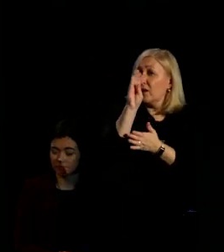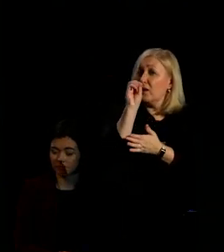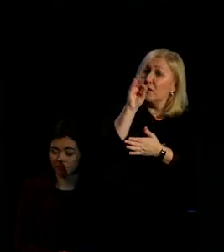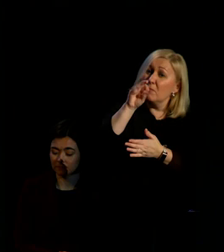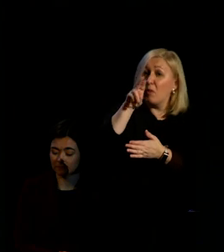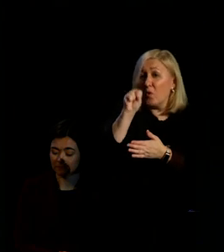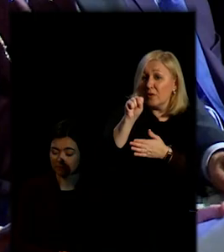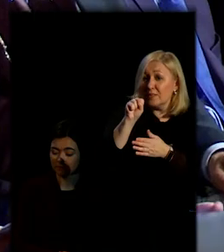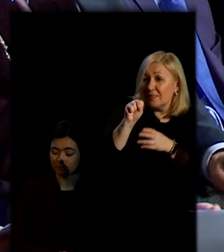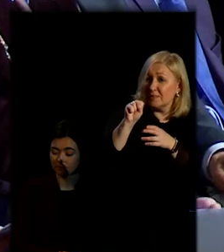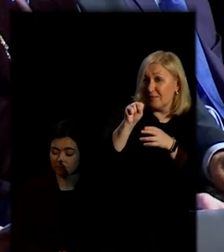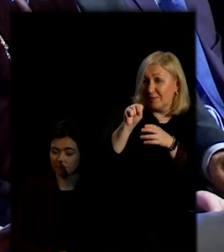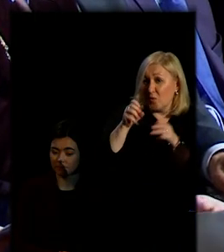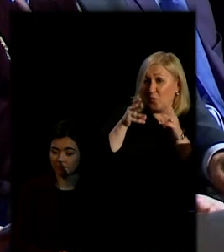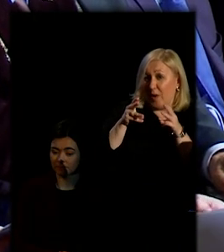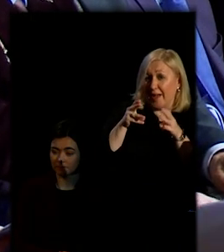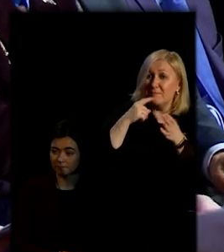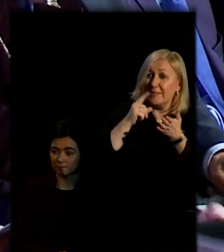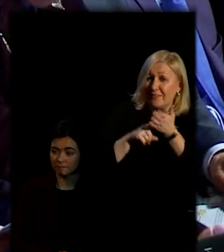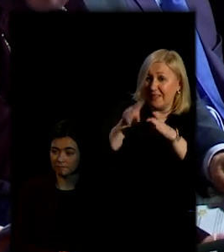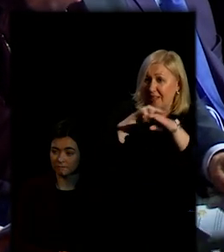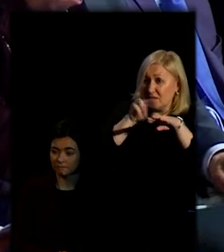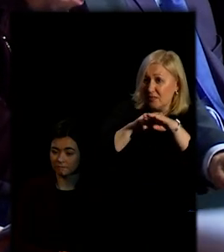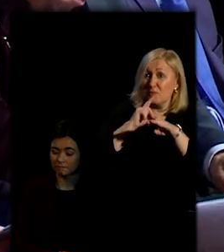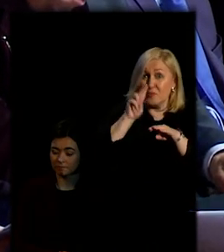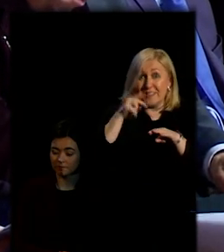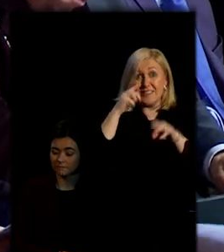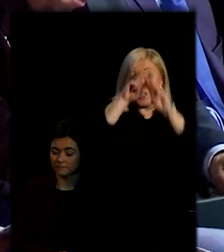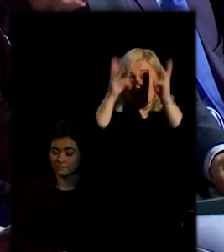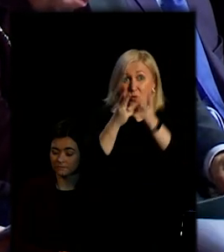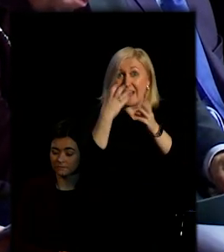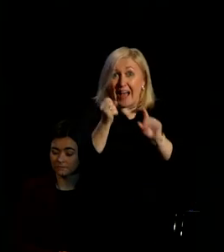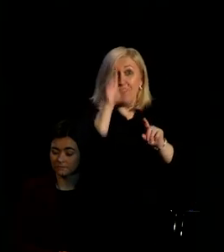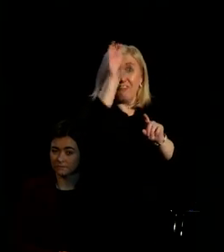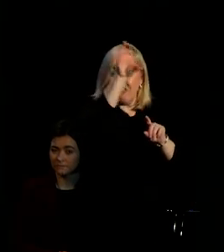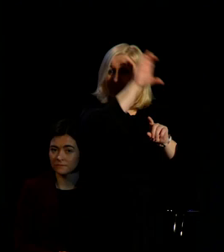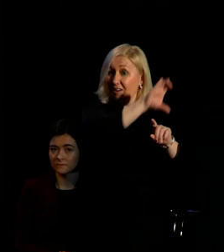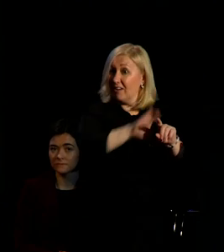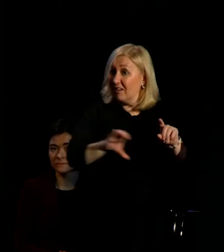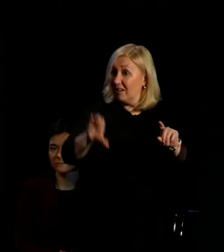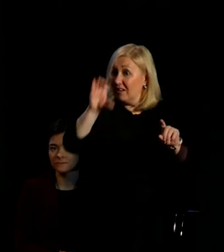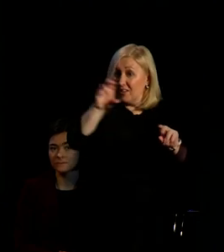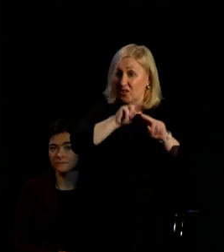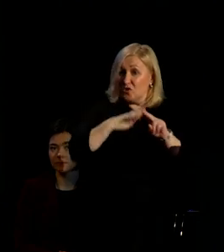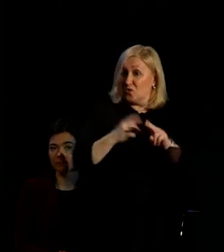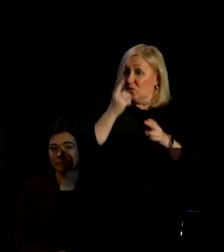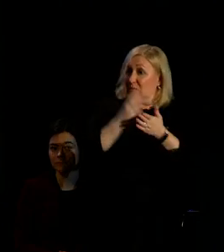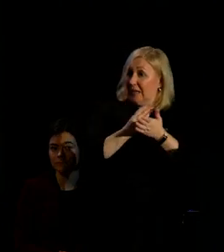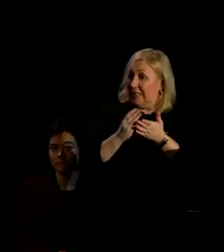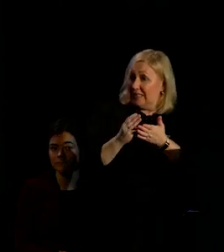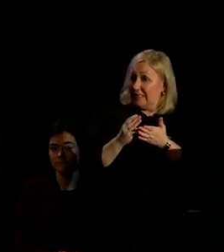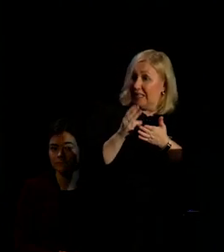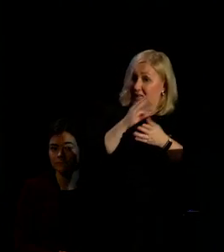type of nationalism on virtually every continent. The toxicity of anti-Semitism is not absent from